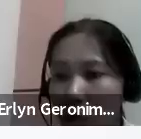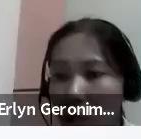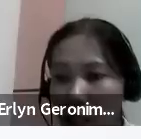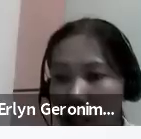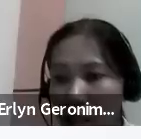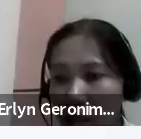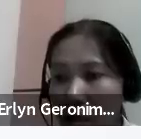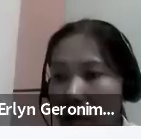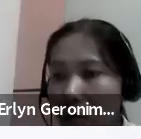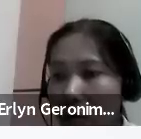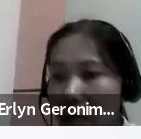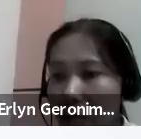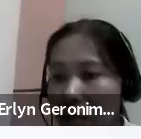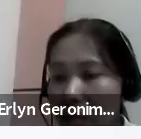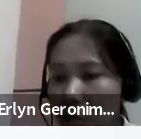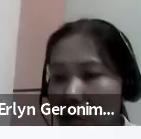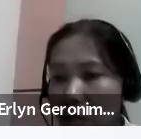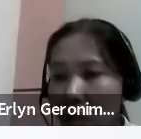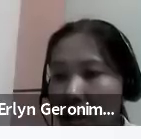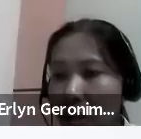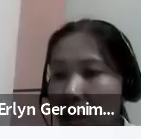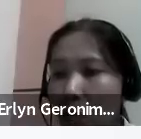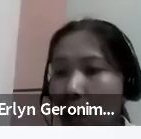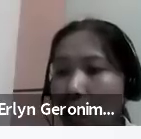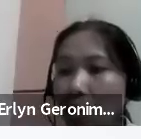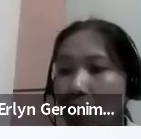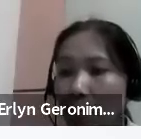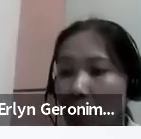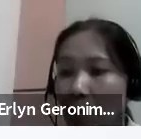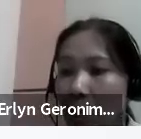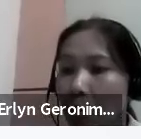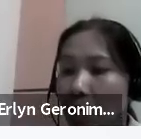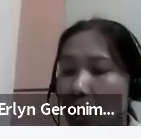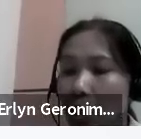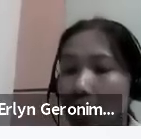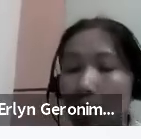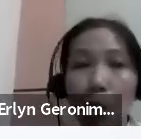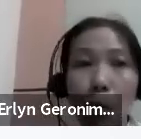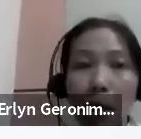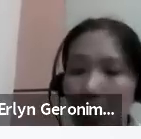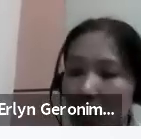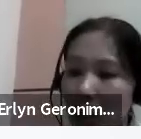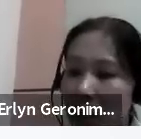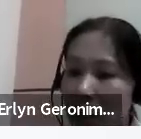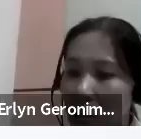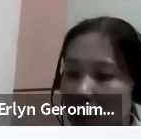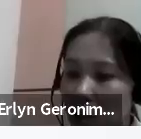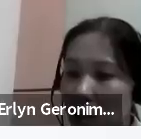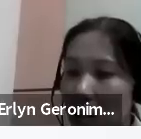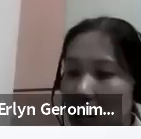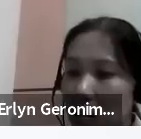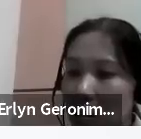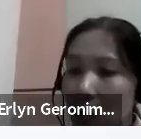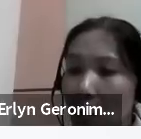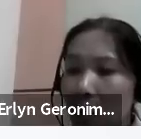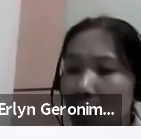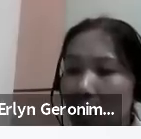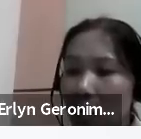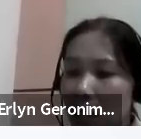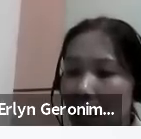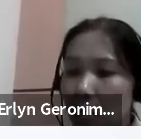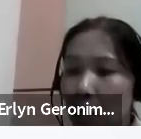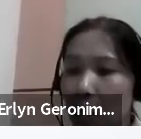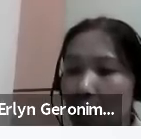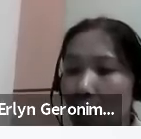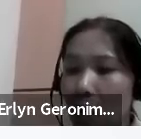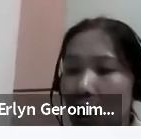SDG 4C, recognizing teachers as key to the achievement of the Education 2030 Agenda,